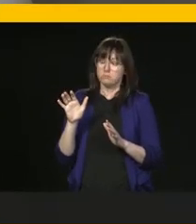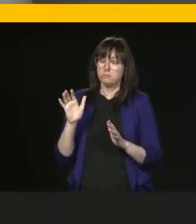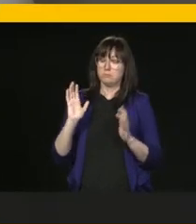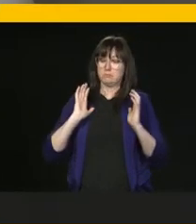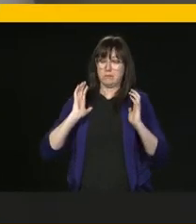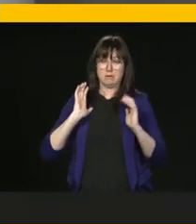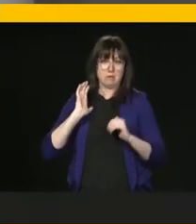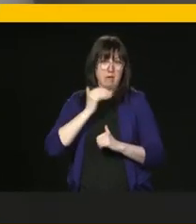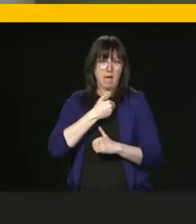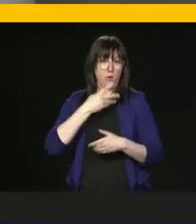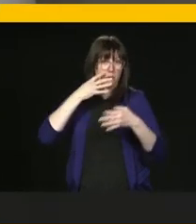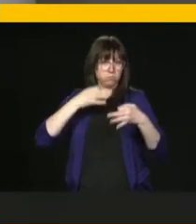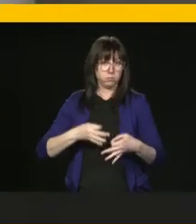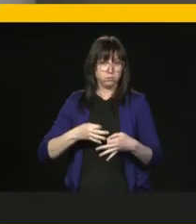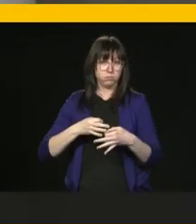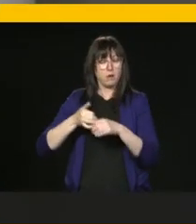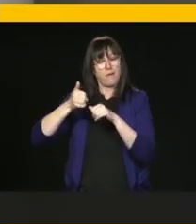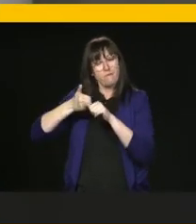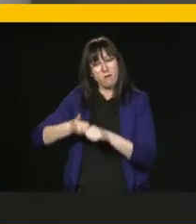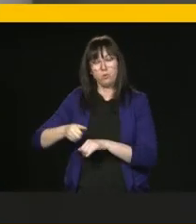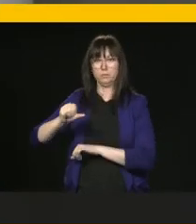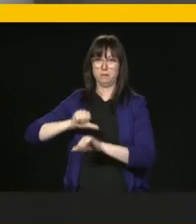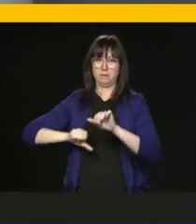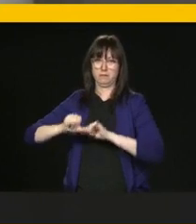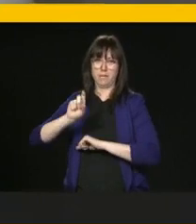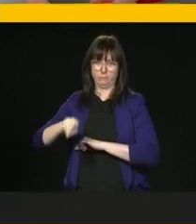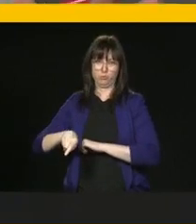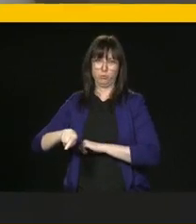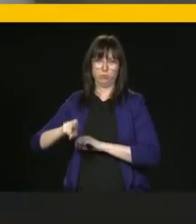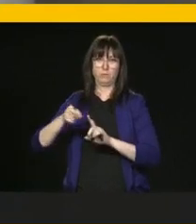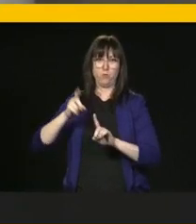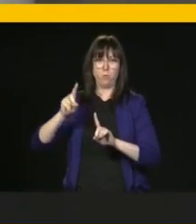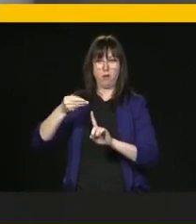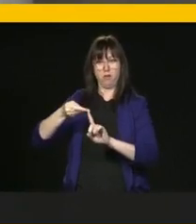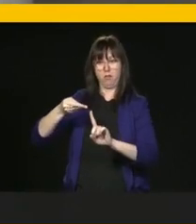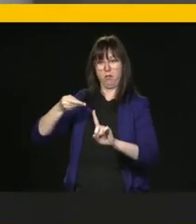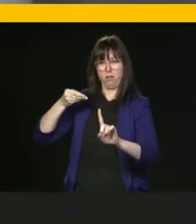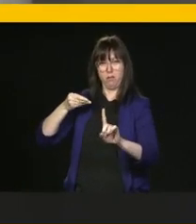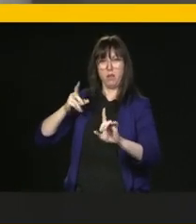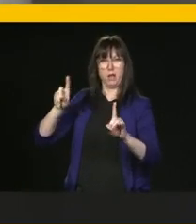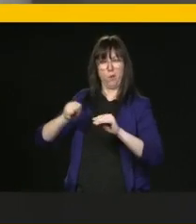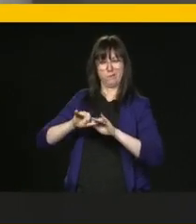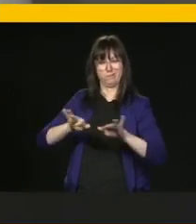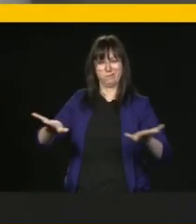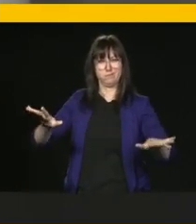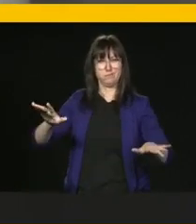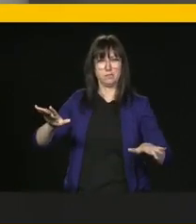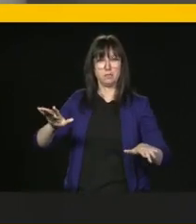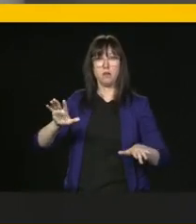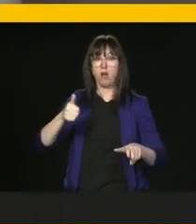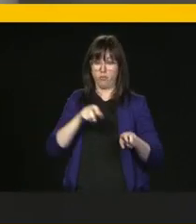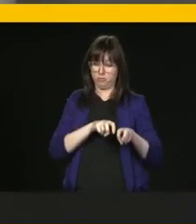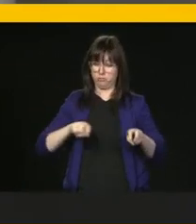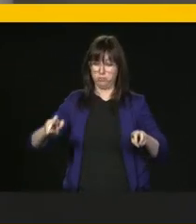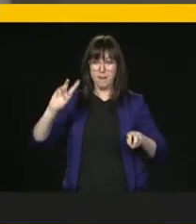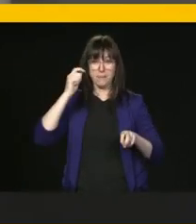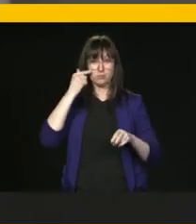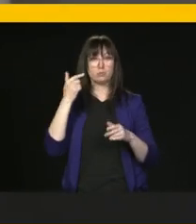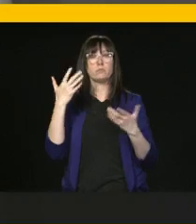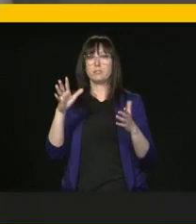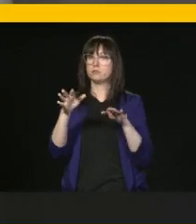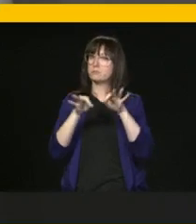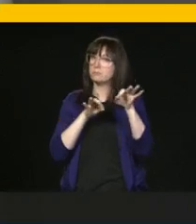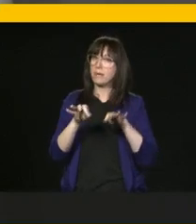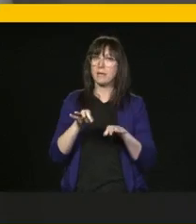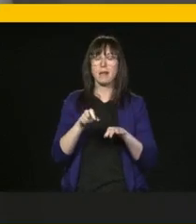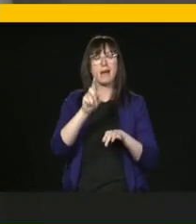particular place in which they are imposed. You've heard my colleagues talk about the need, for example, for essential workers. It's